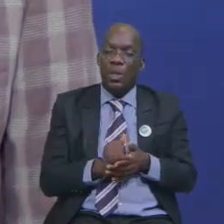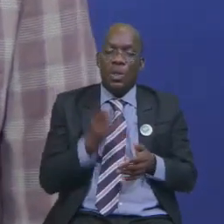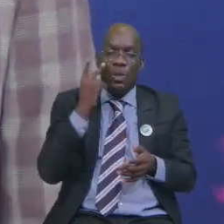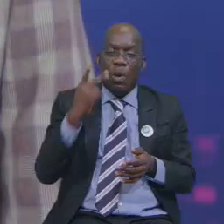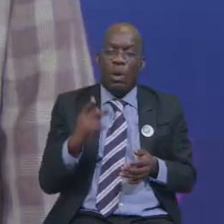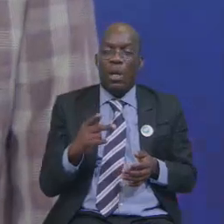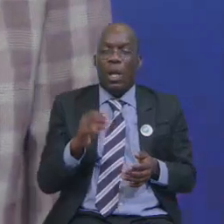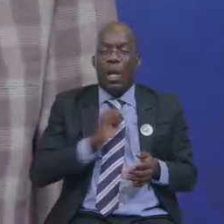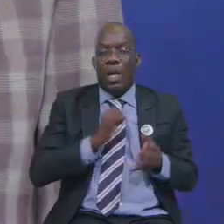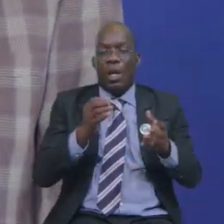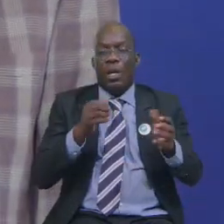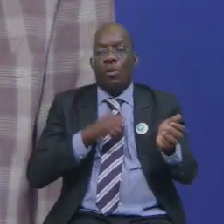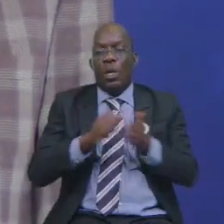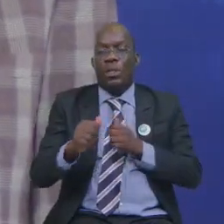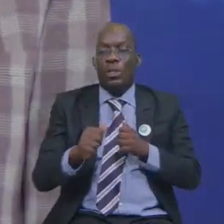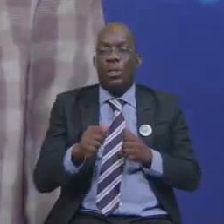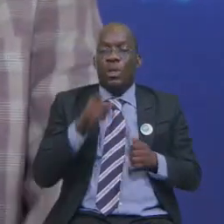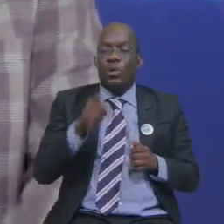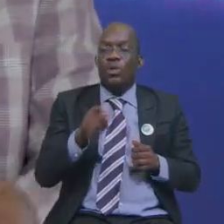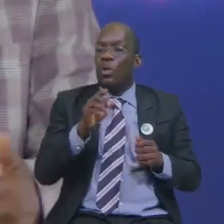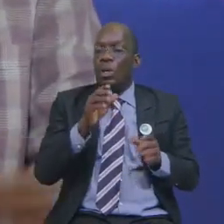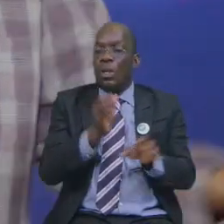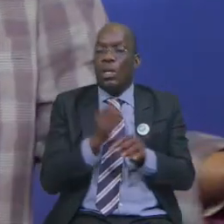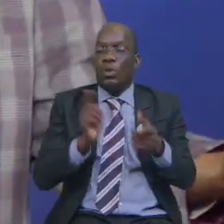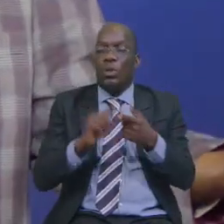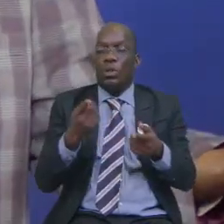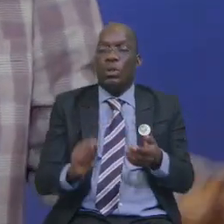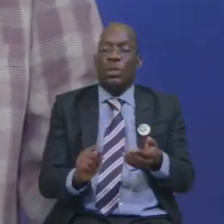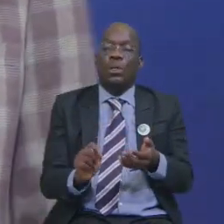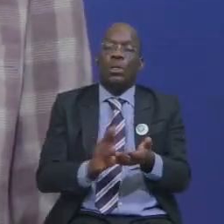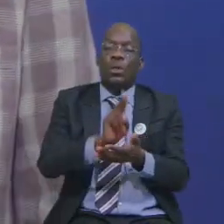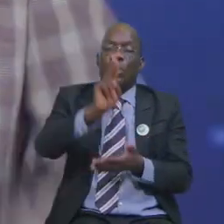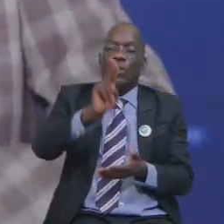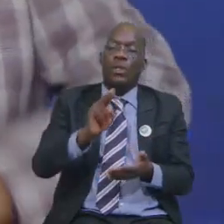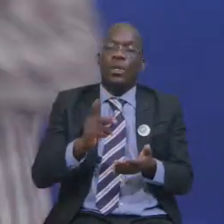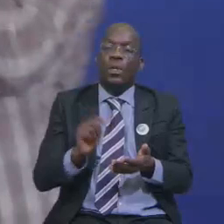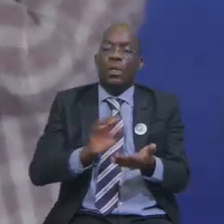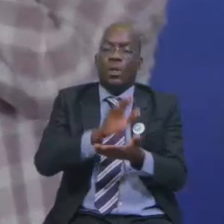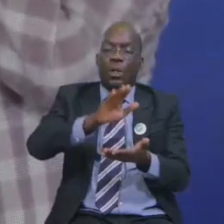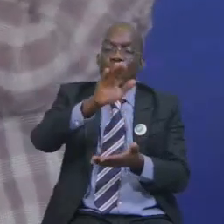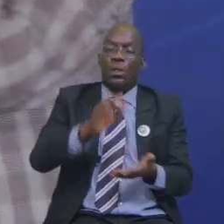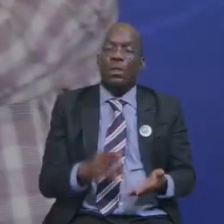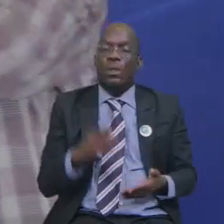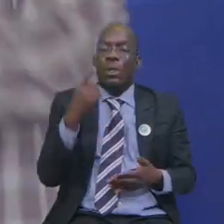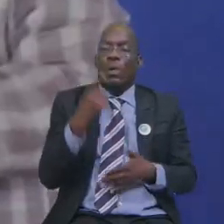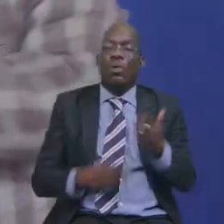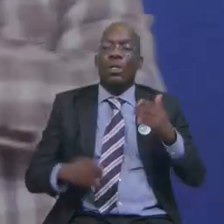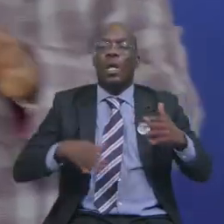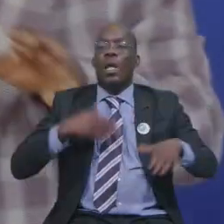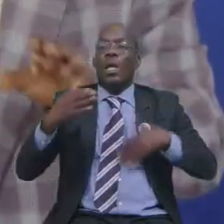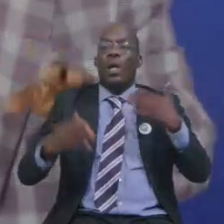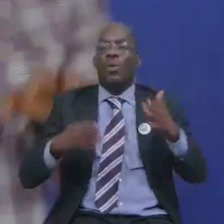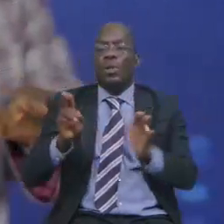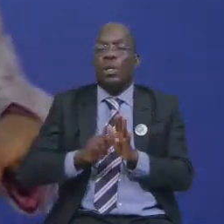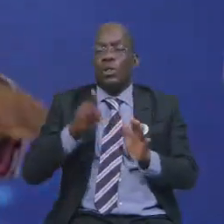you're admitted to the college, to the institution, to the university. What excitement you have. On